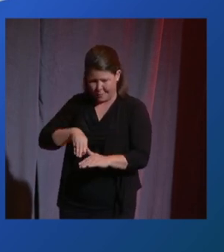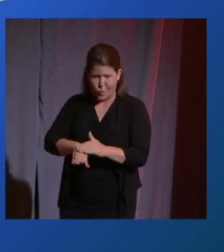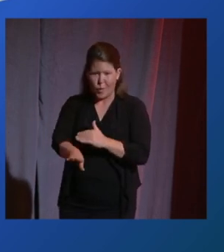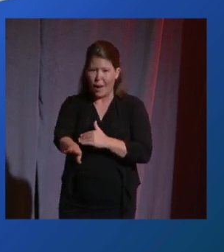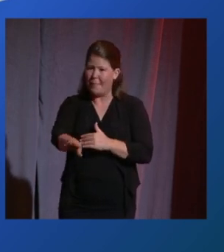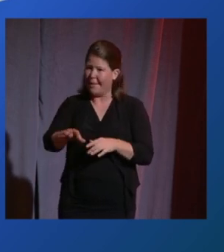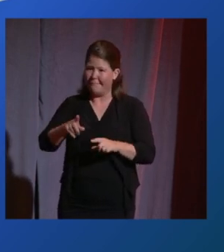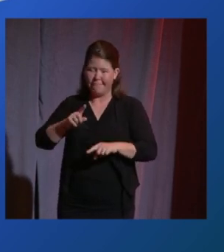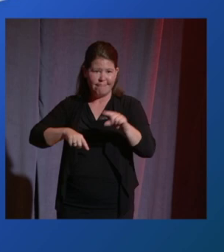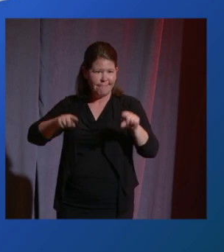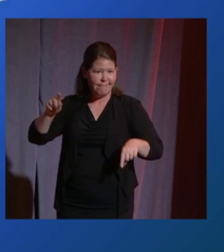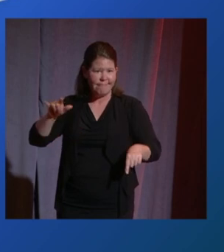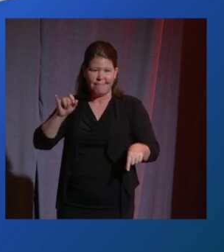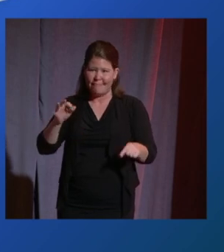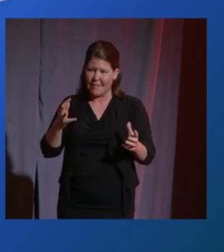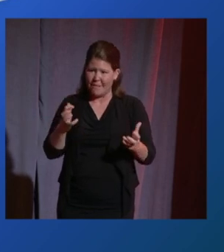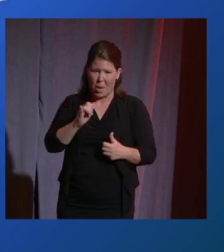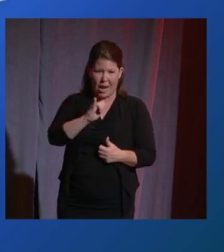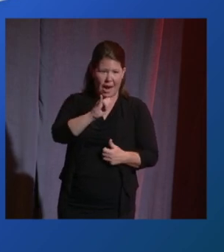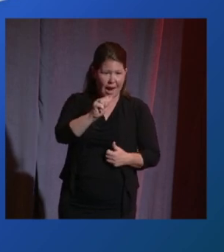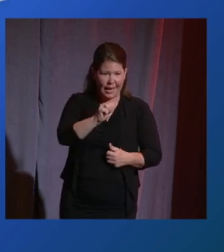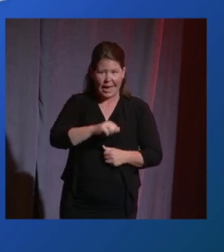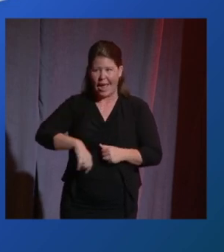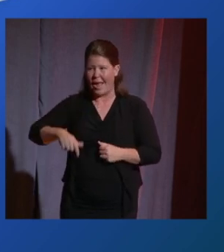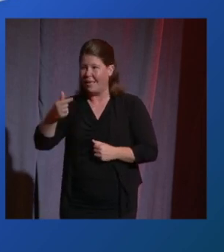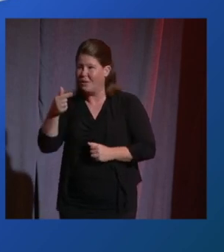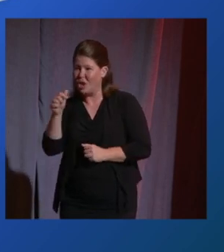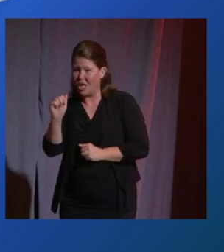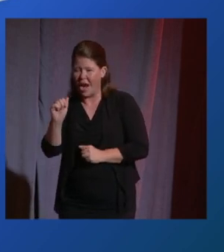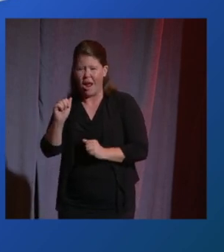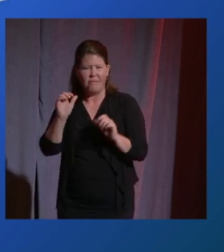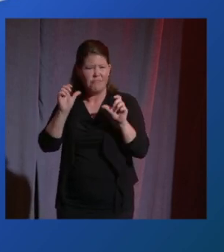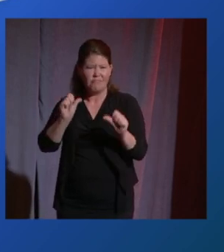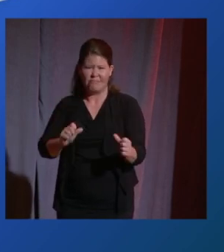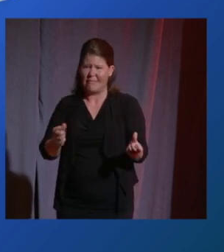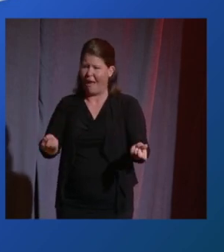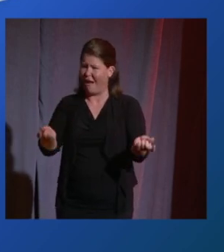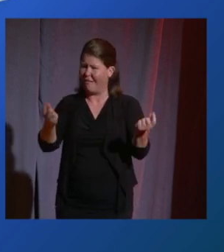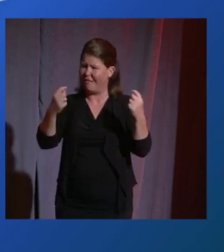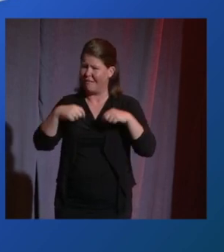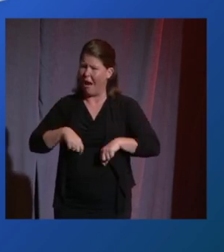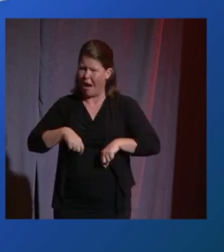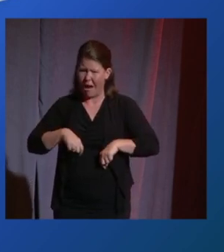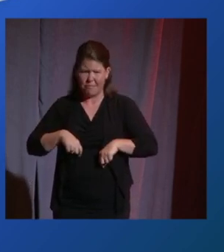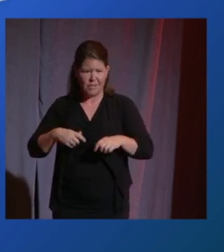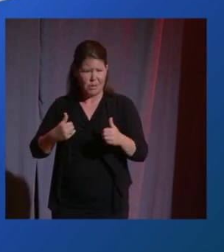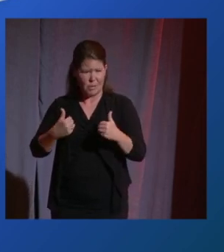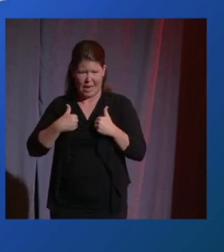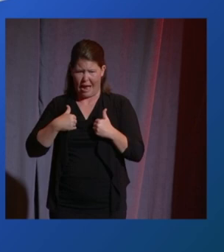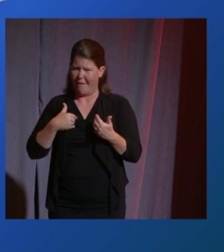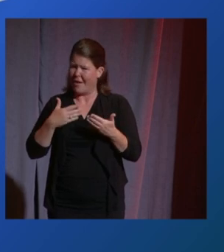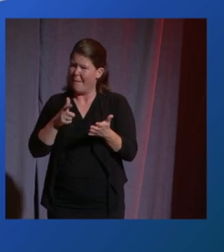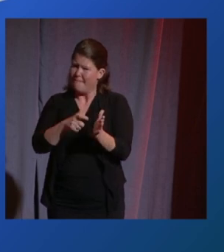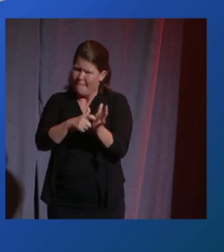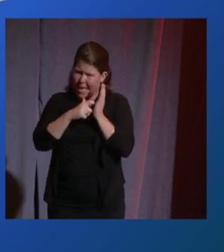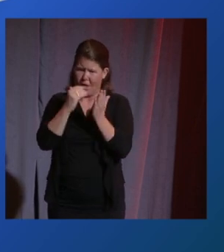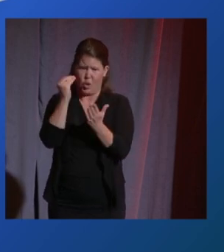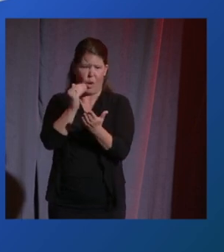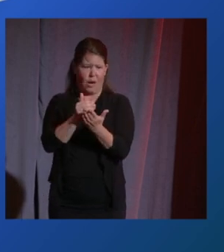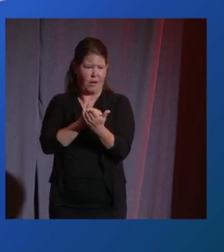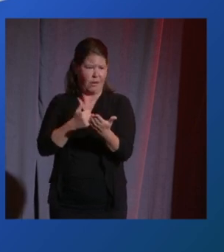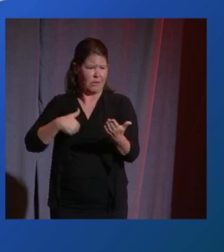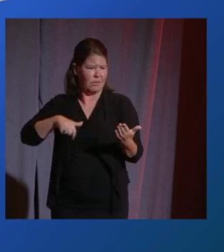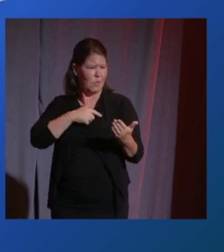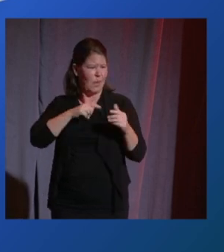be an imagery analyst or geospatial analyst we have the 12 to 16 week mandatory course where we we will teach